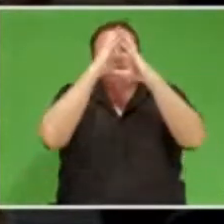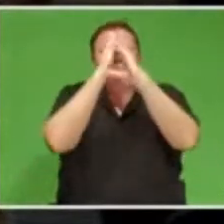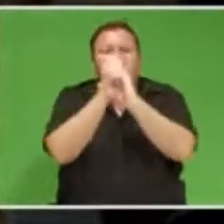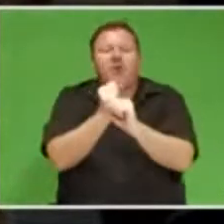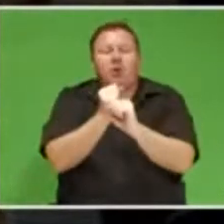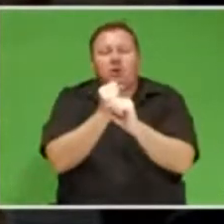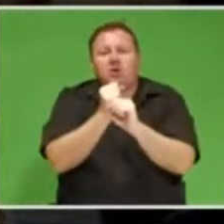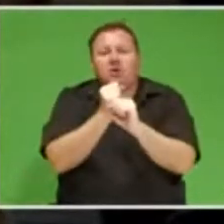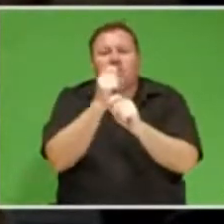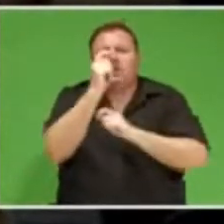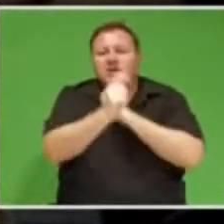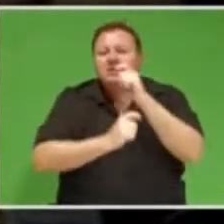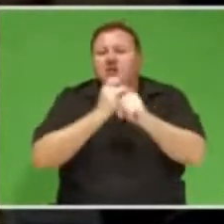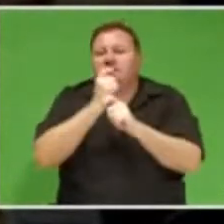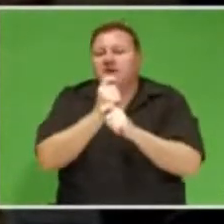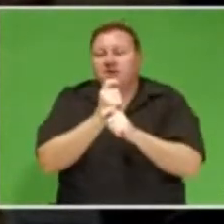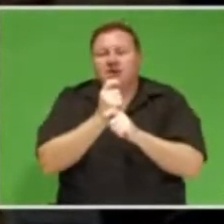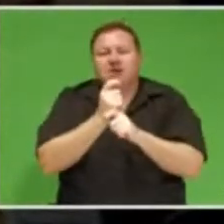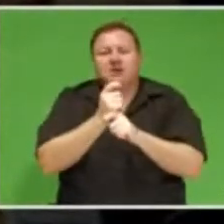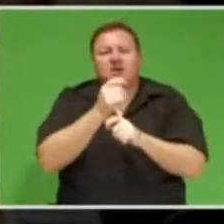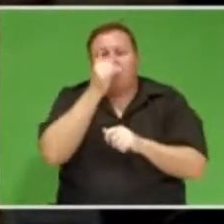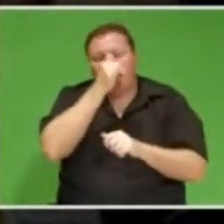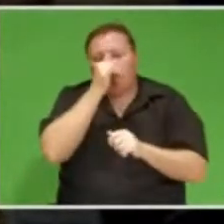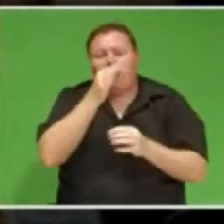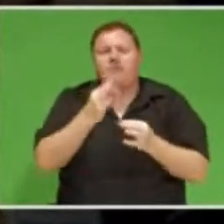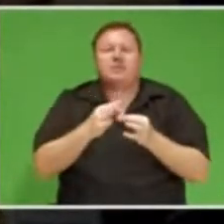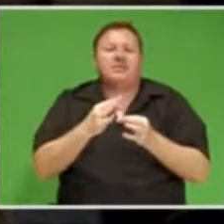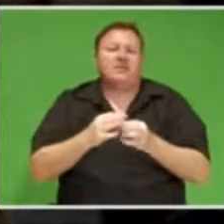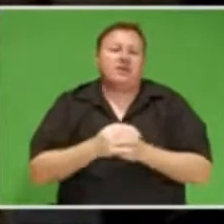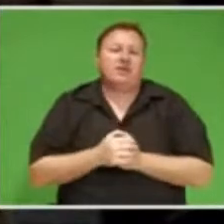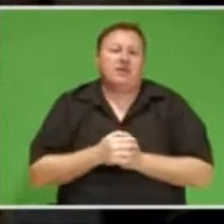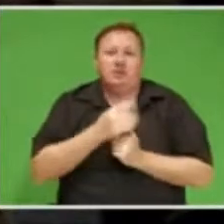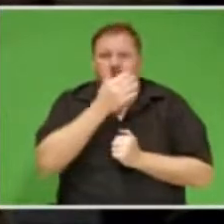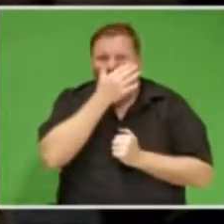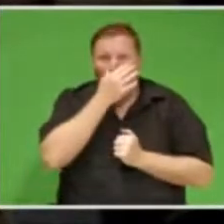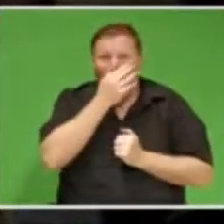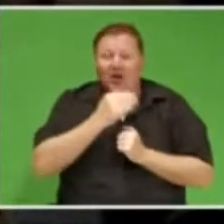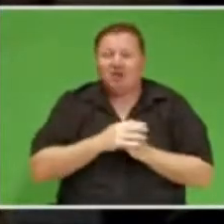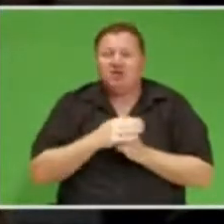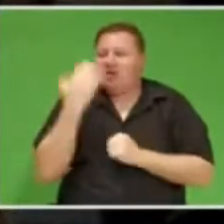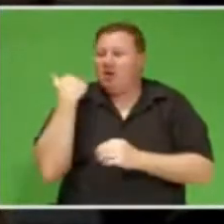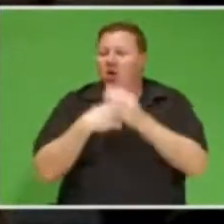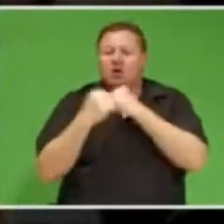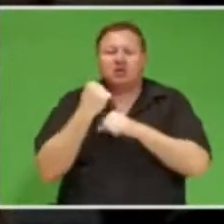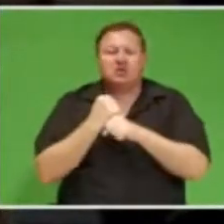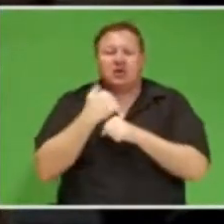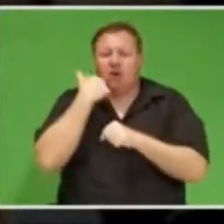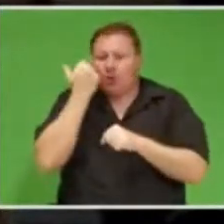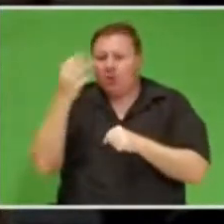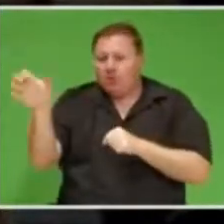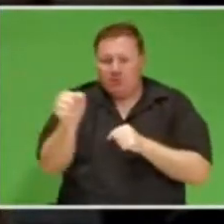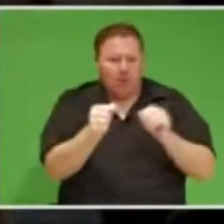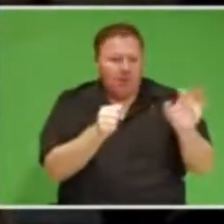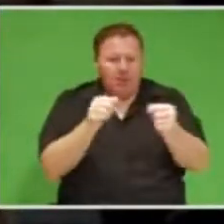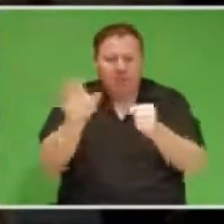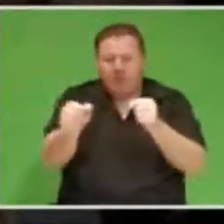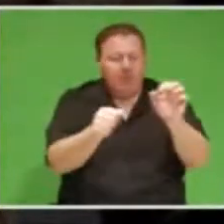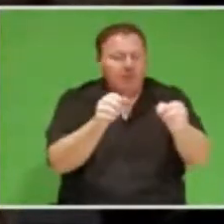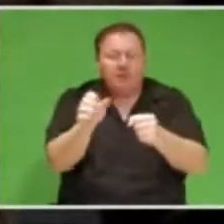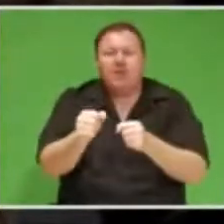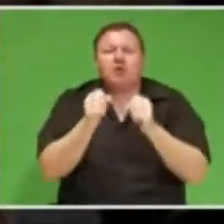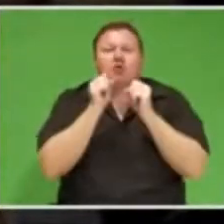specific types of crime. Last year, we undertook to recruit 12,000 new